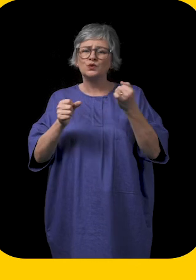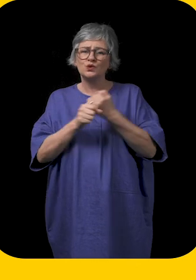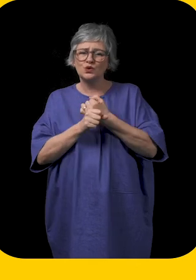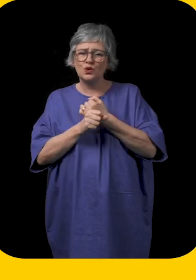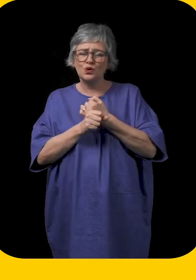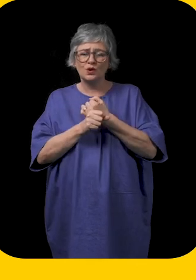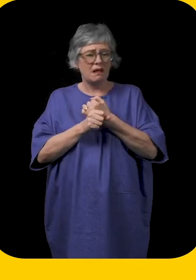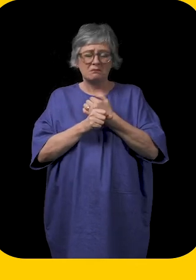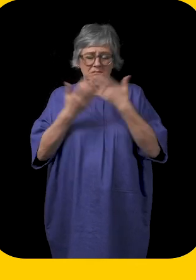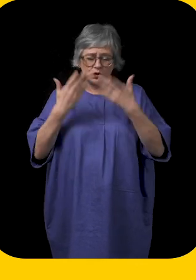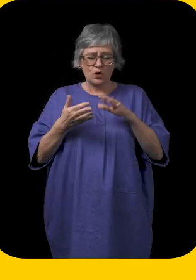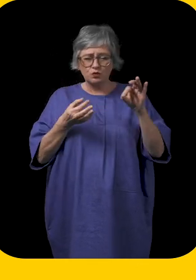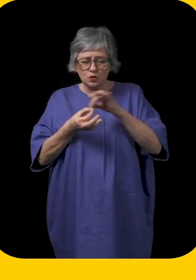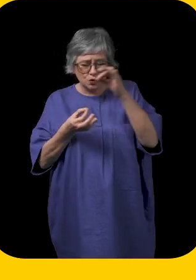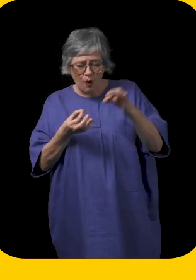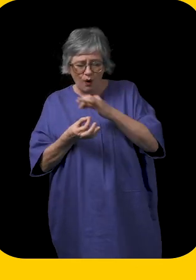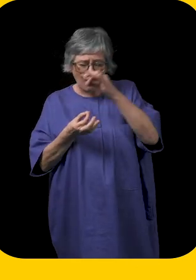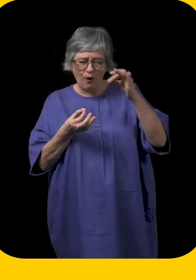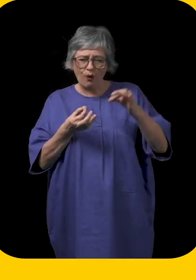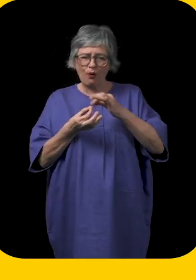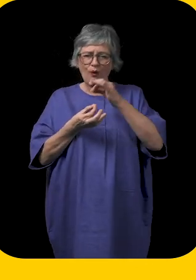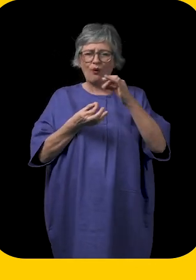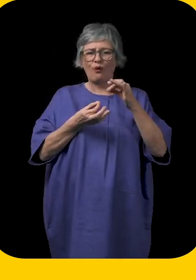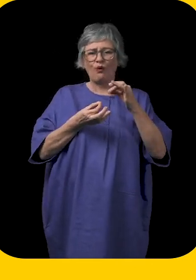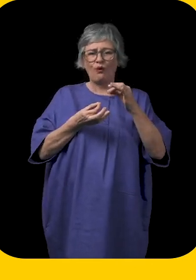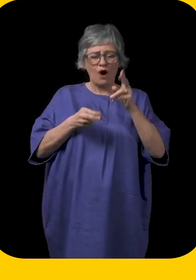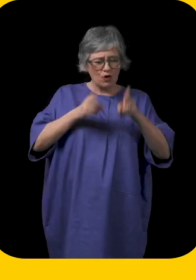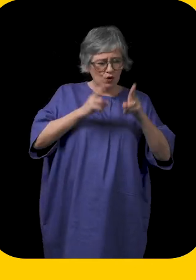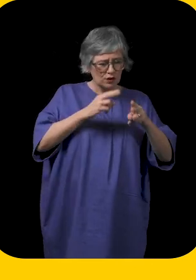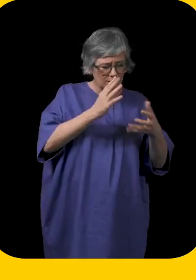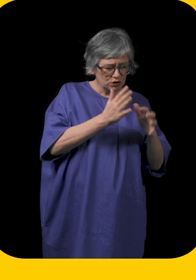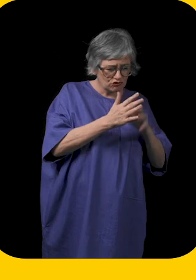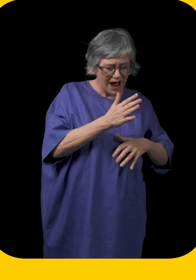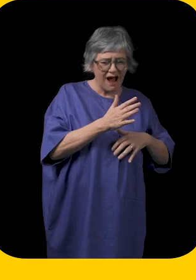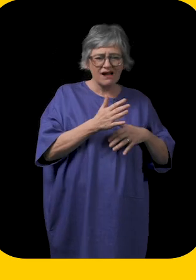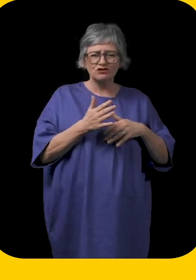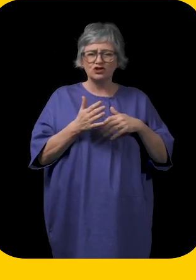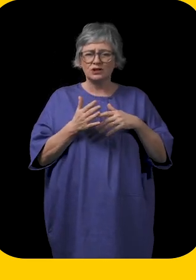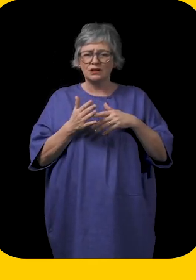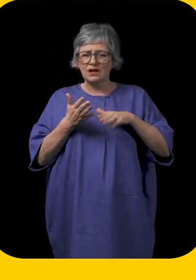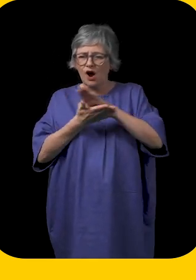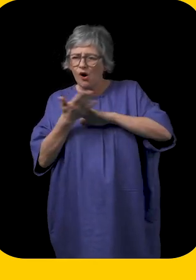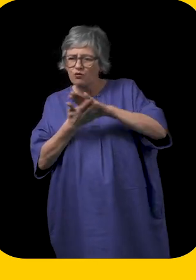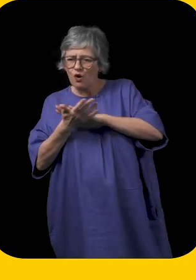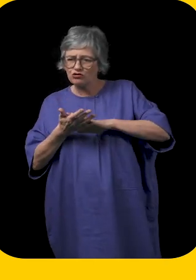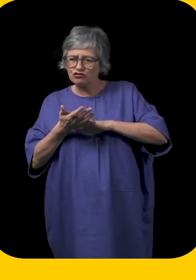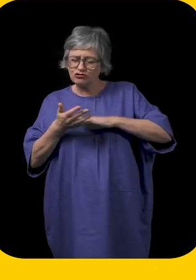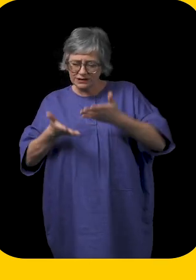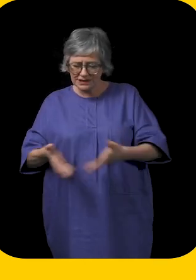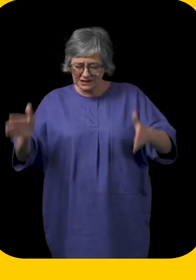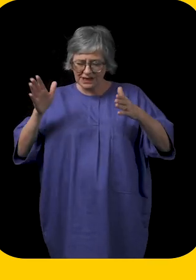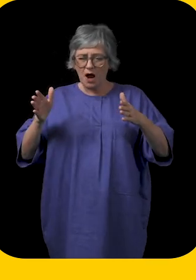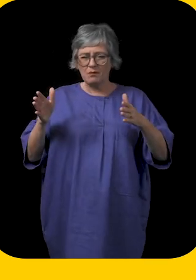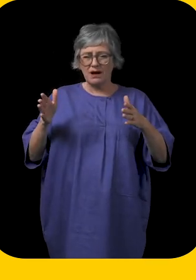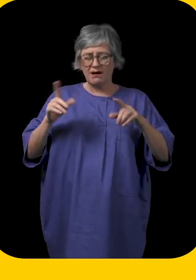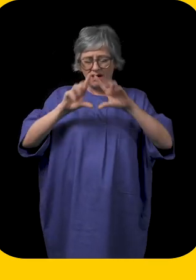mean, they don't know what to do. They don't know how to sew. They don't know how to, cook from scratch. They don't